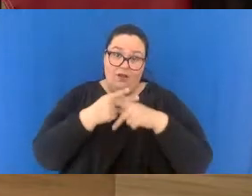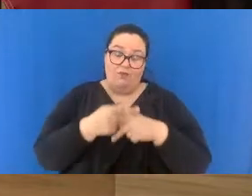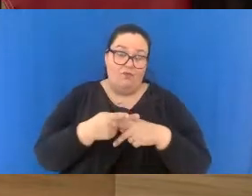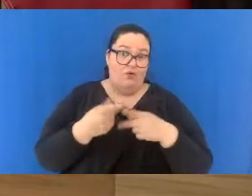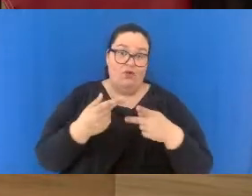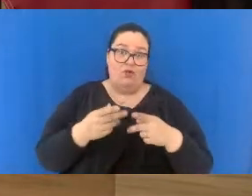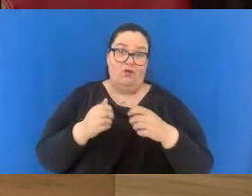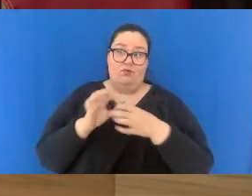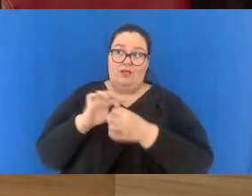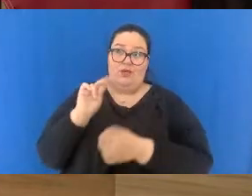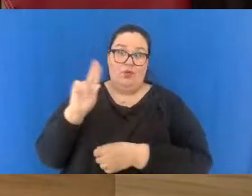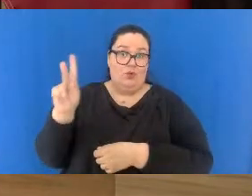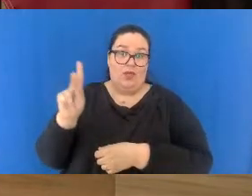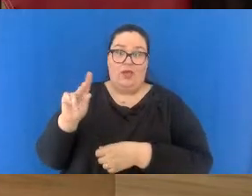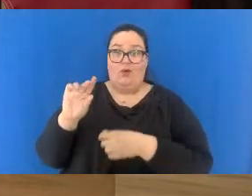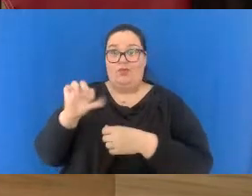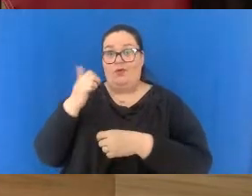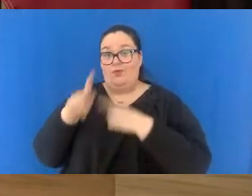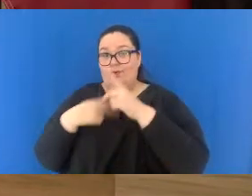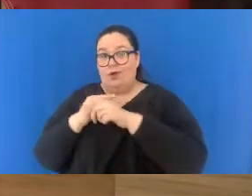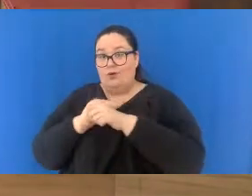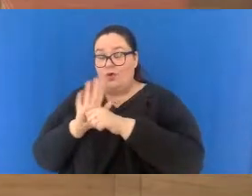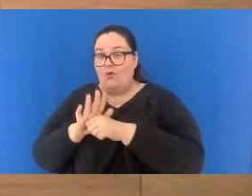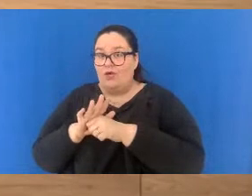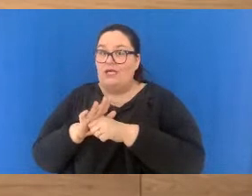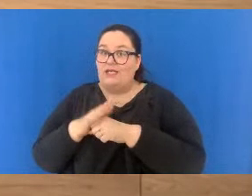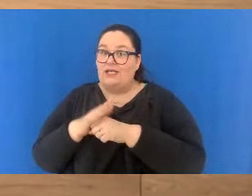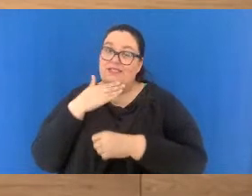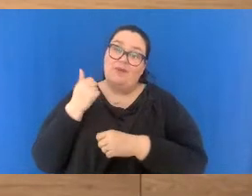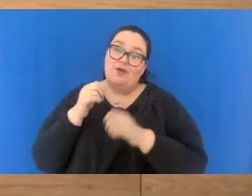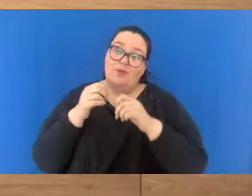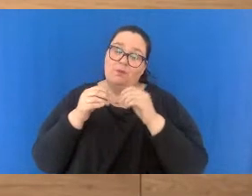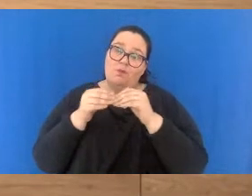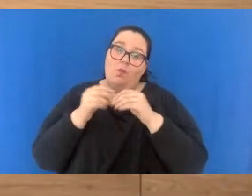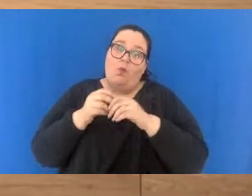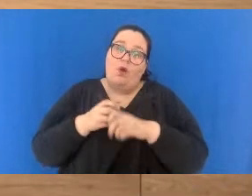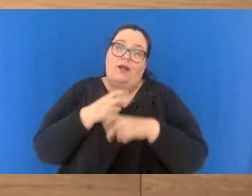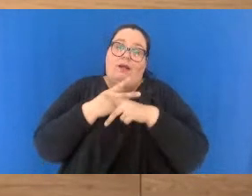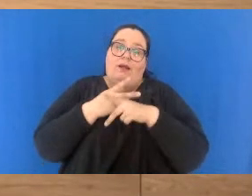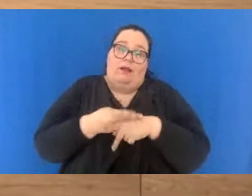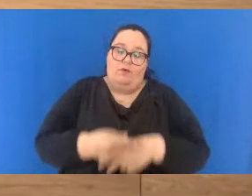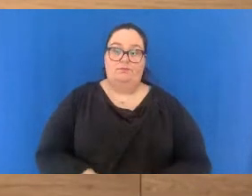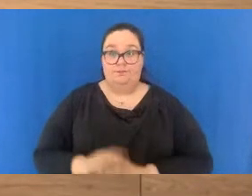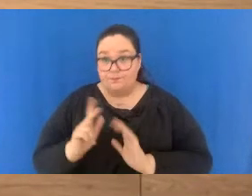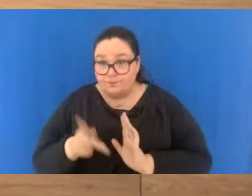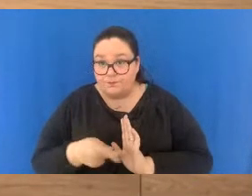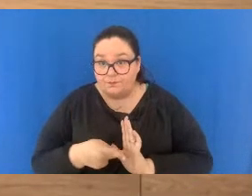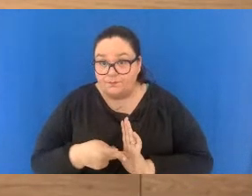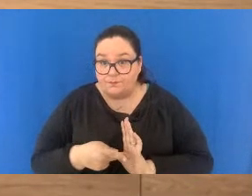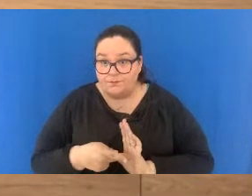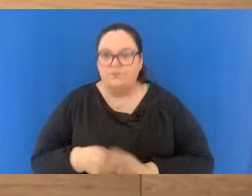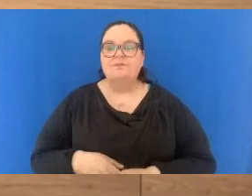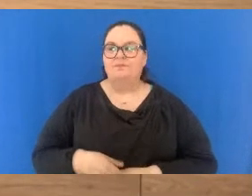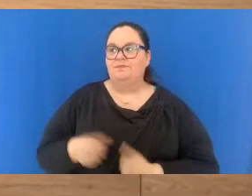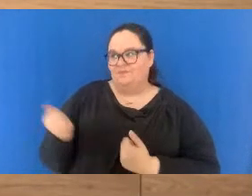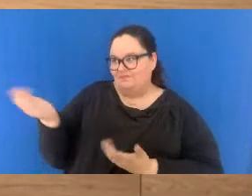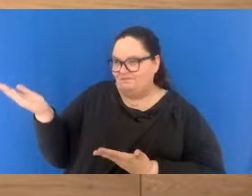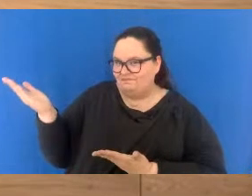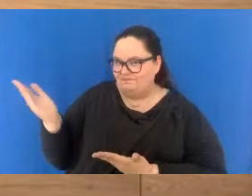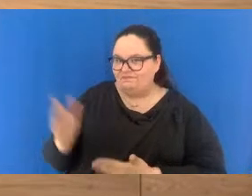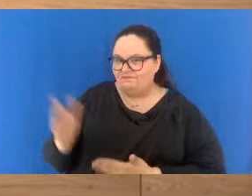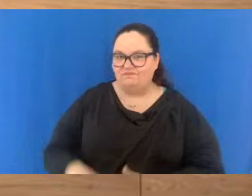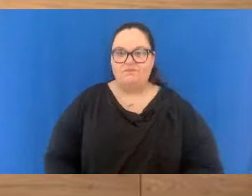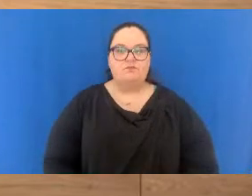the better. Thank you, Doctor. Ms. Hogarth, do you have a follow-up? I do. It's also for Dr. Russell. The person